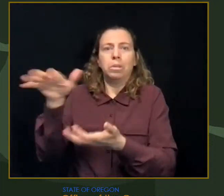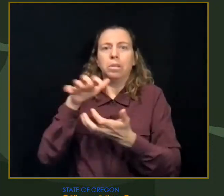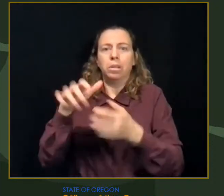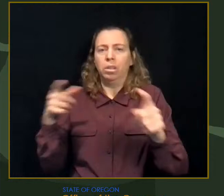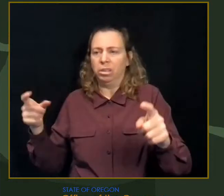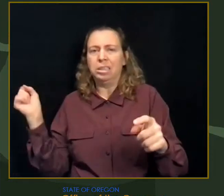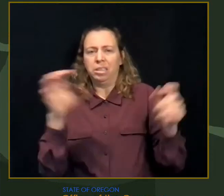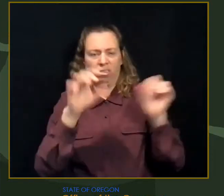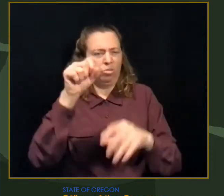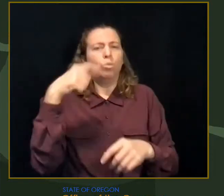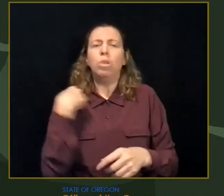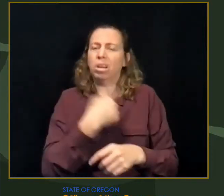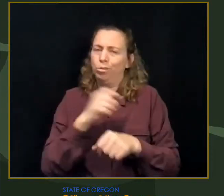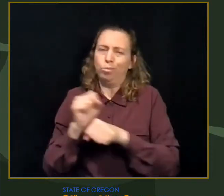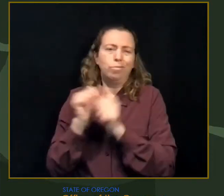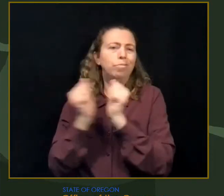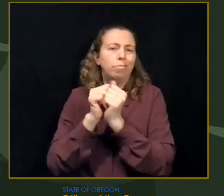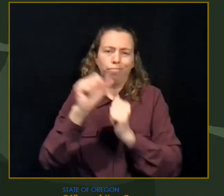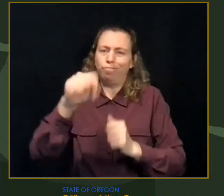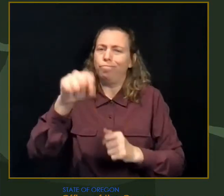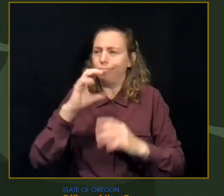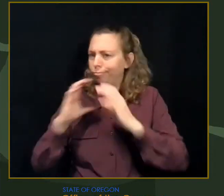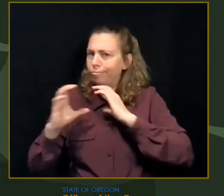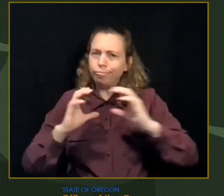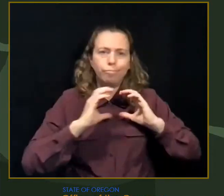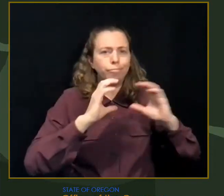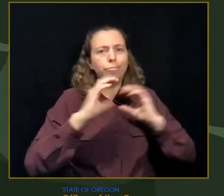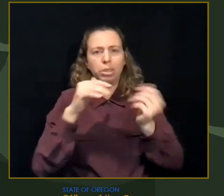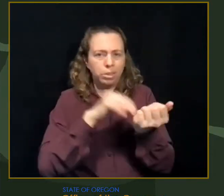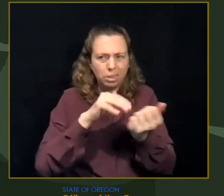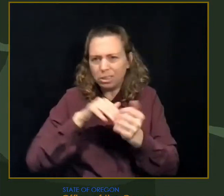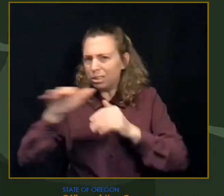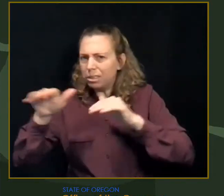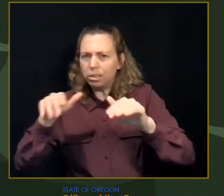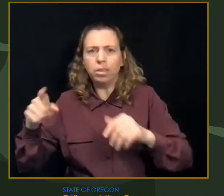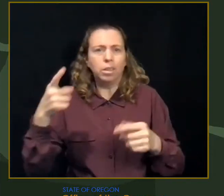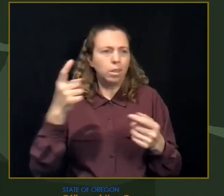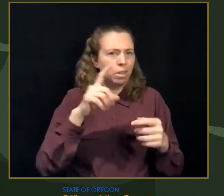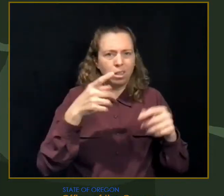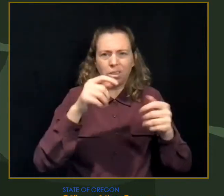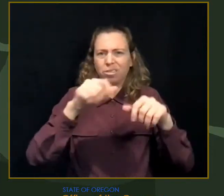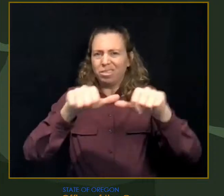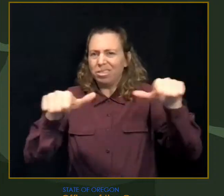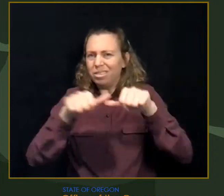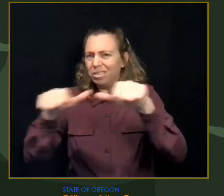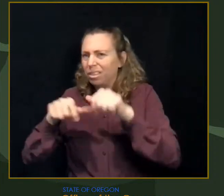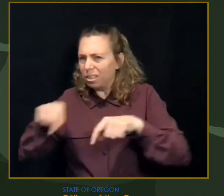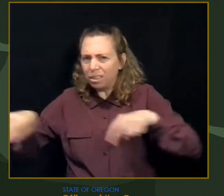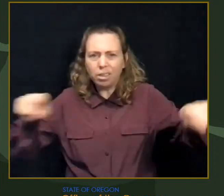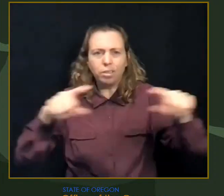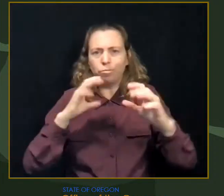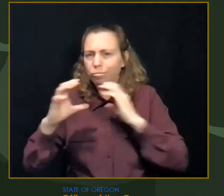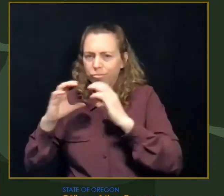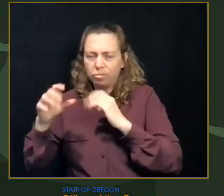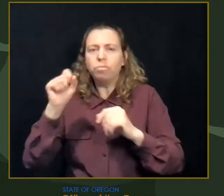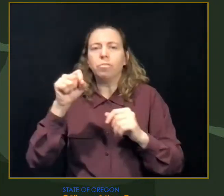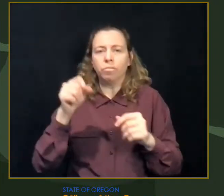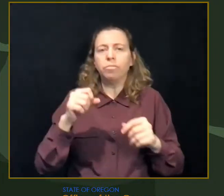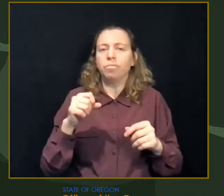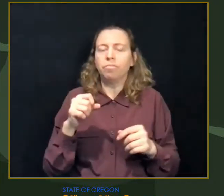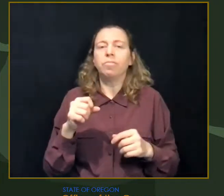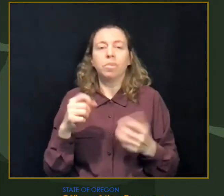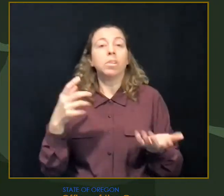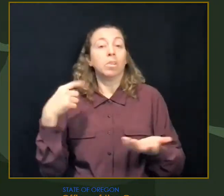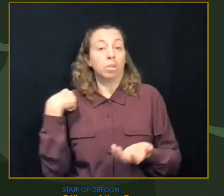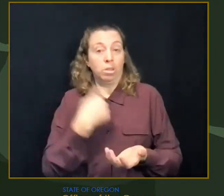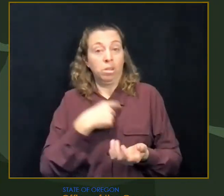to start moving towards a broader distribution from a more mass vaccination centered approach to more outpatient setting. So all of those